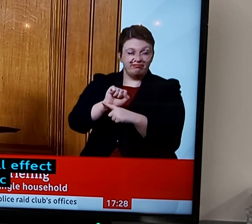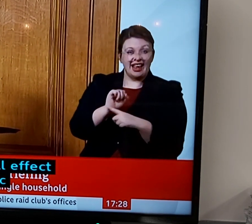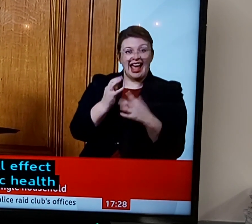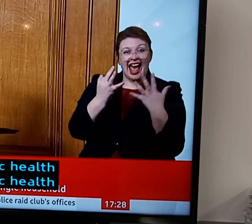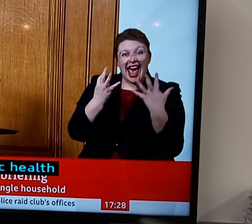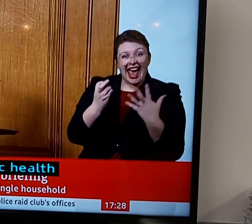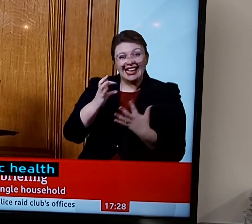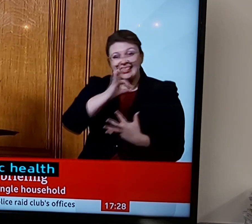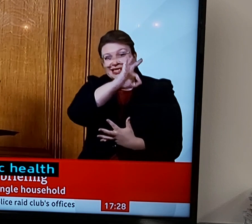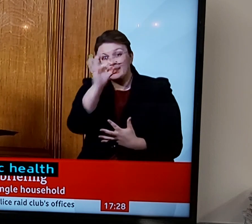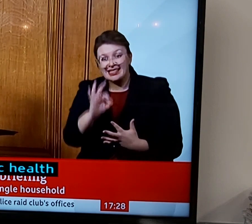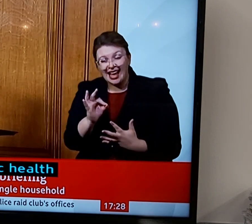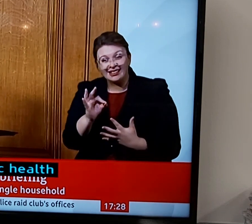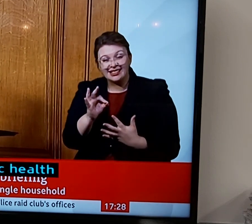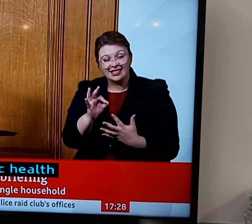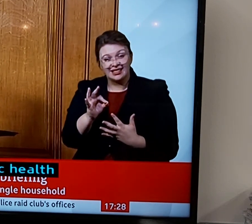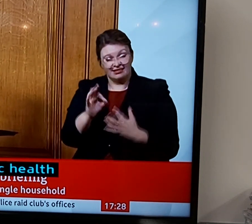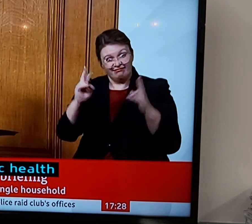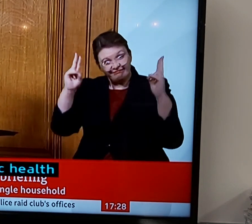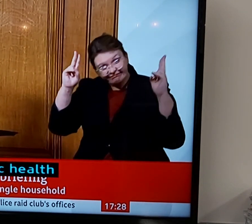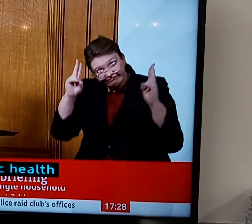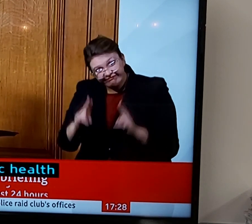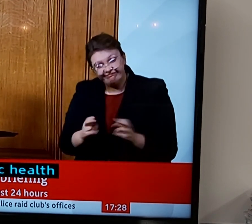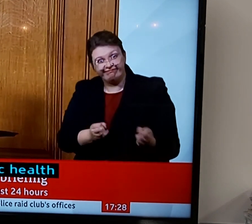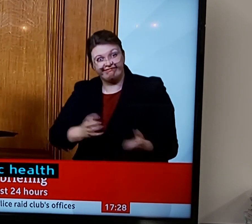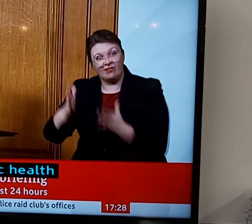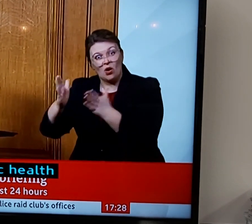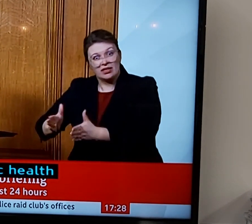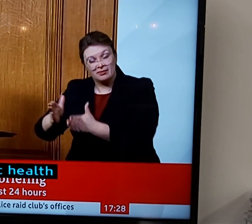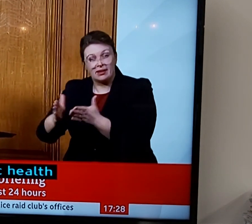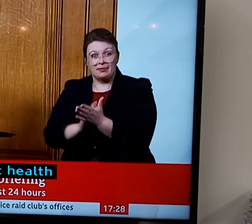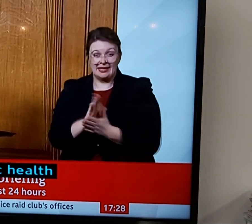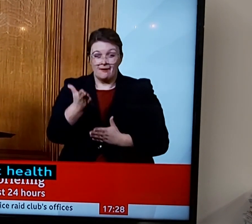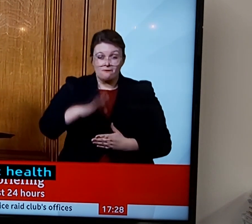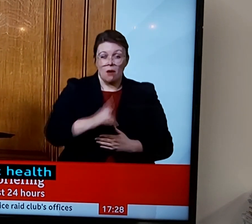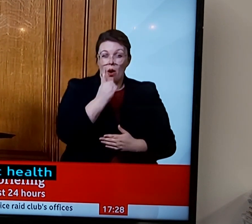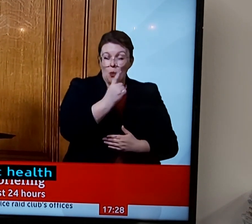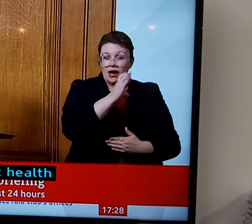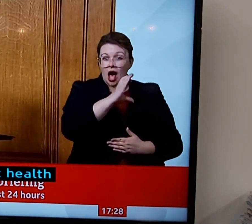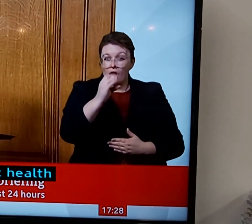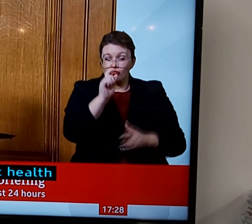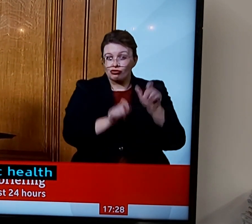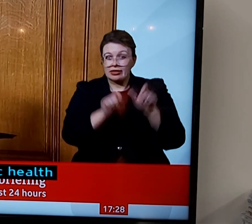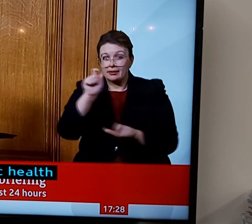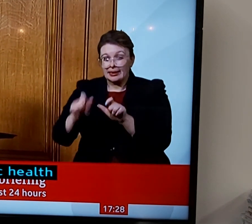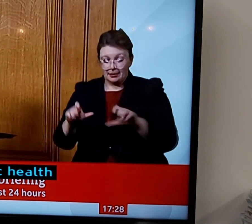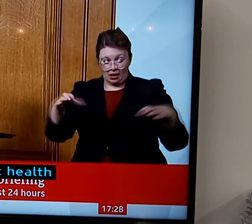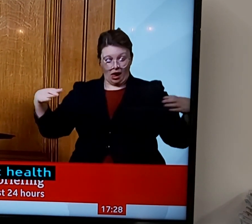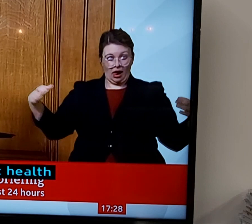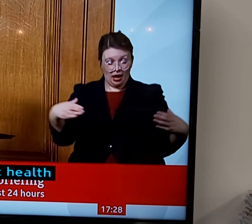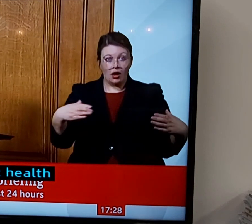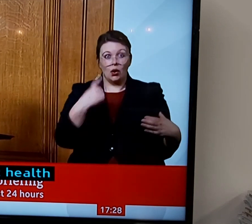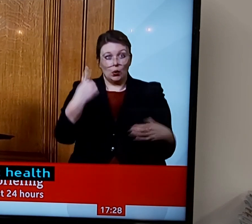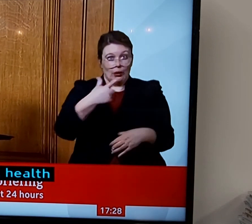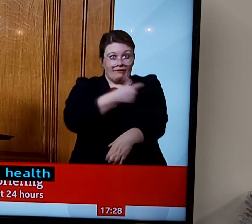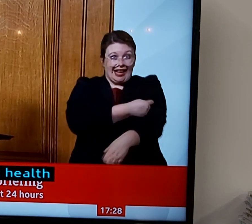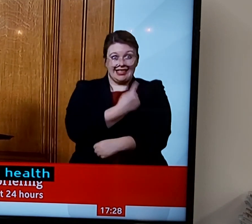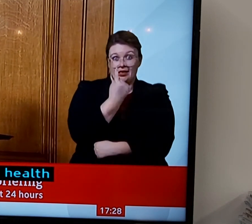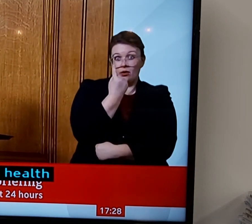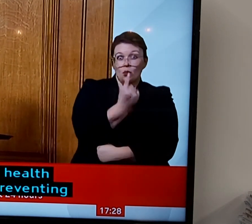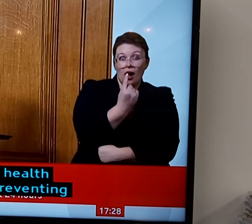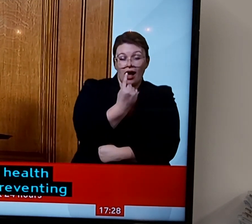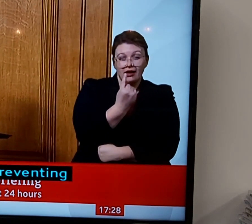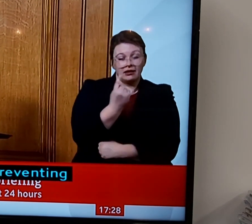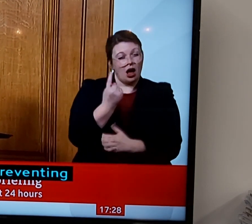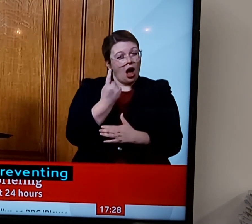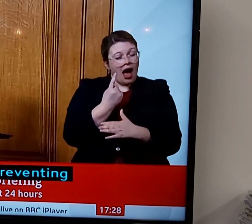of, reducing the likelihood of hospitalisation by 80% after one dose. So that's